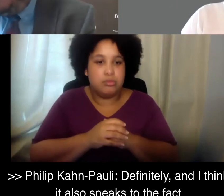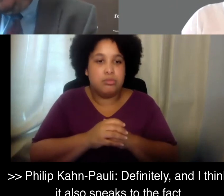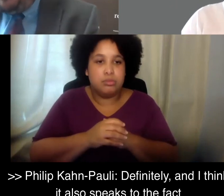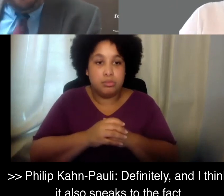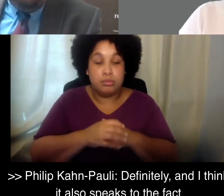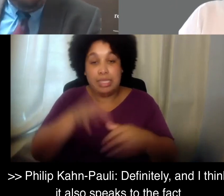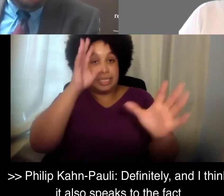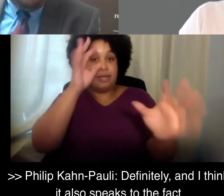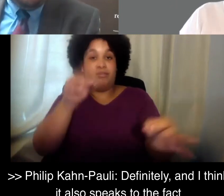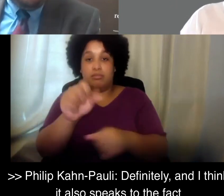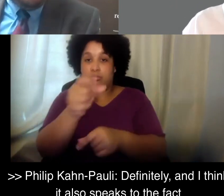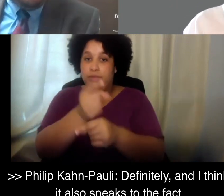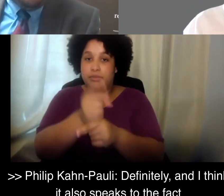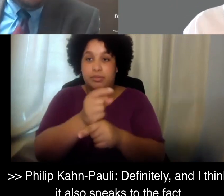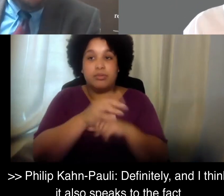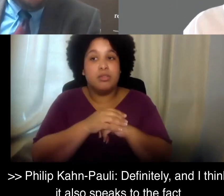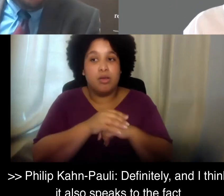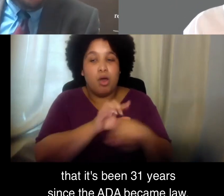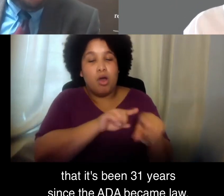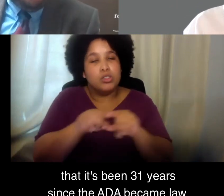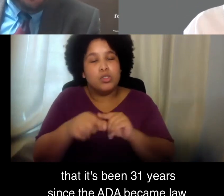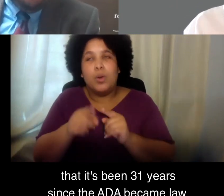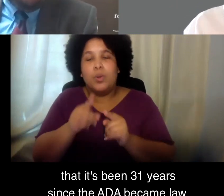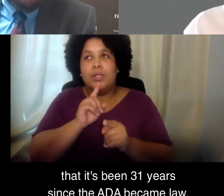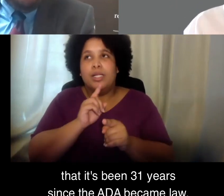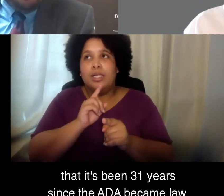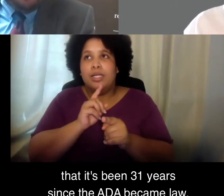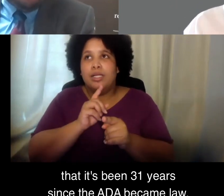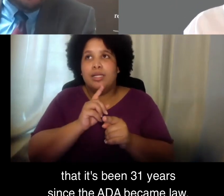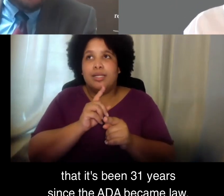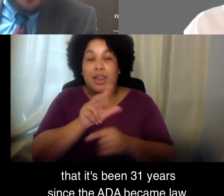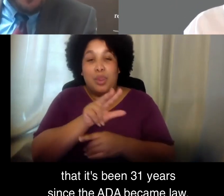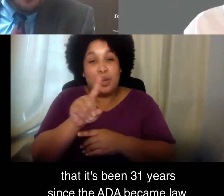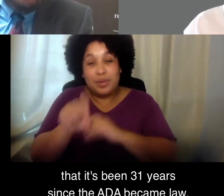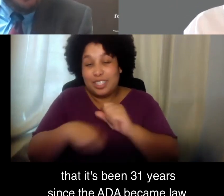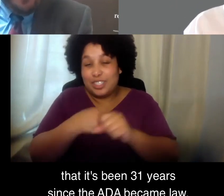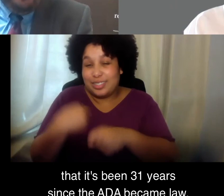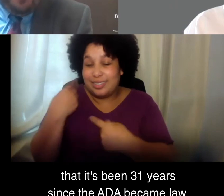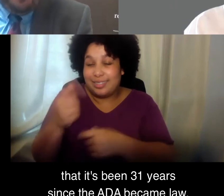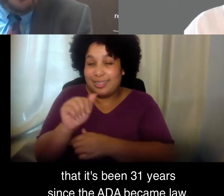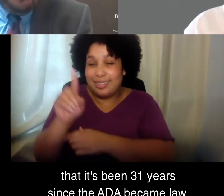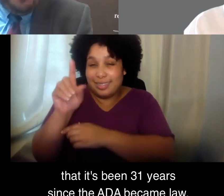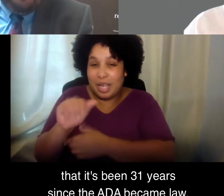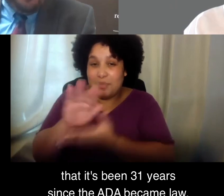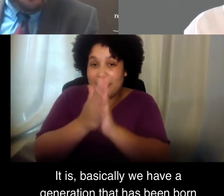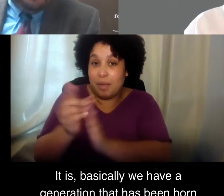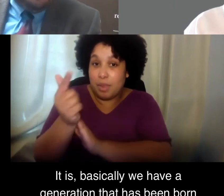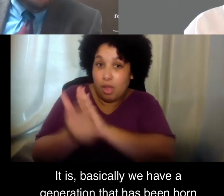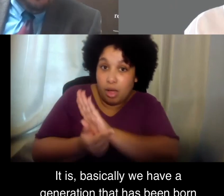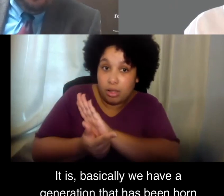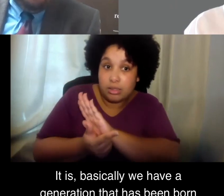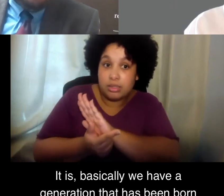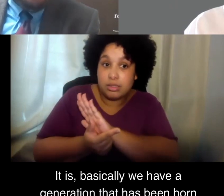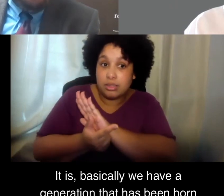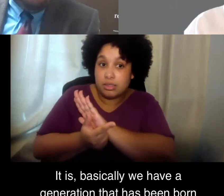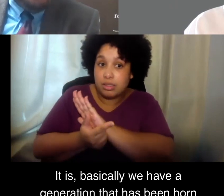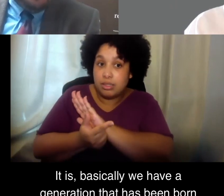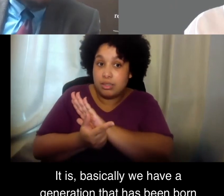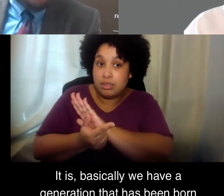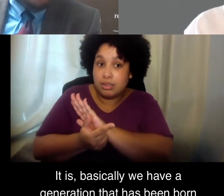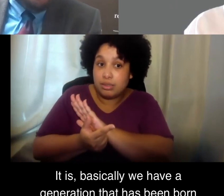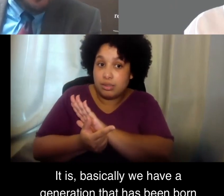Definitely. And I think it also speaks to the fact that it's, been 31 years since the ADA became law. It is, basically